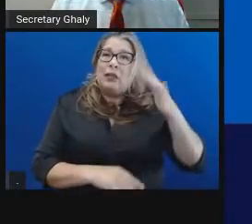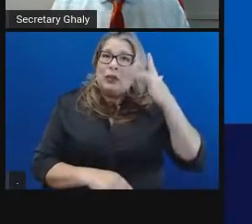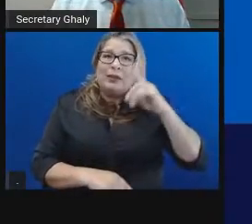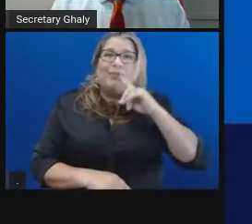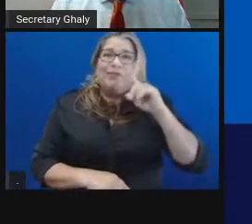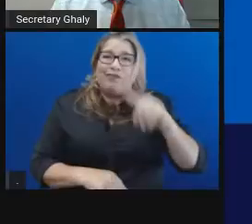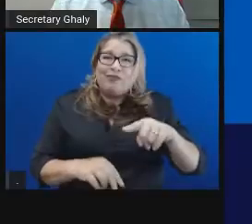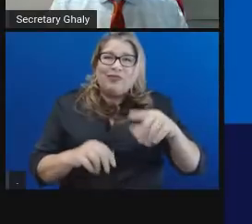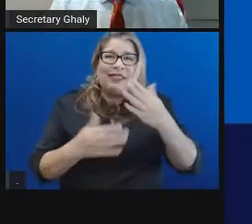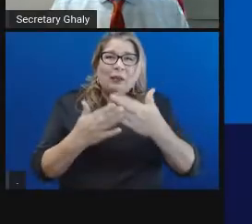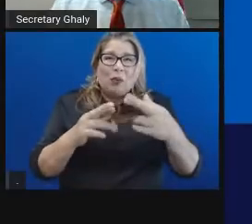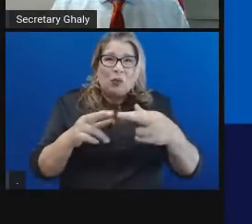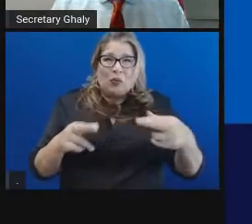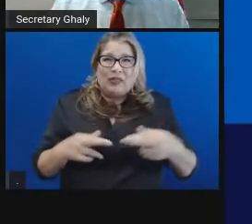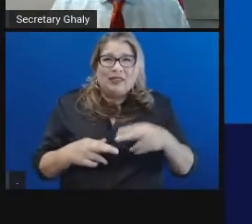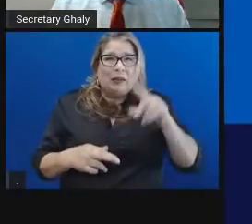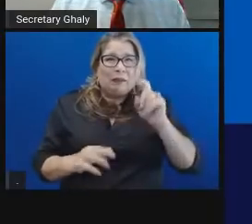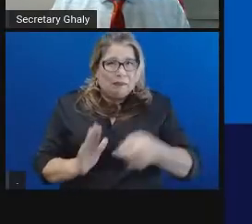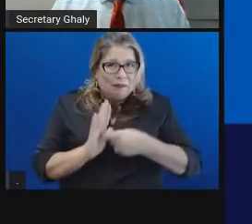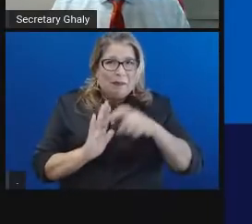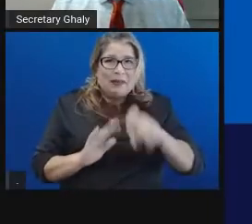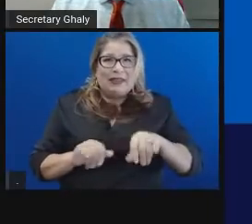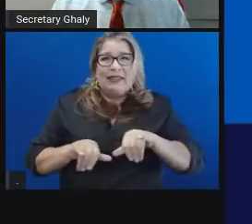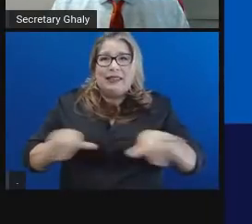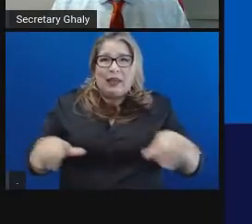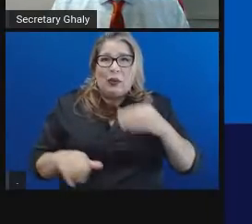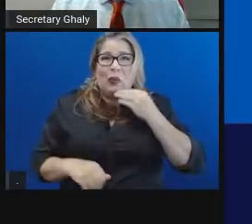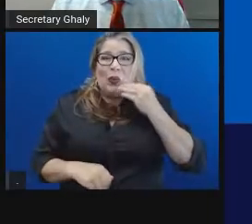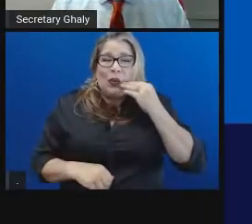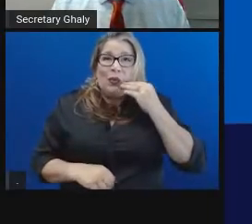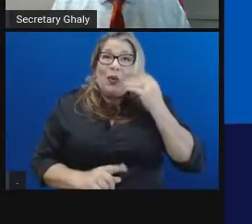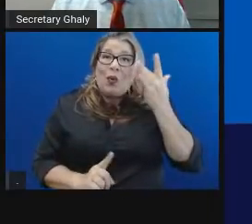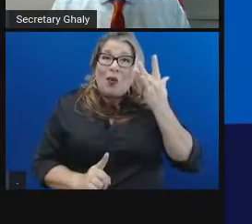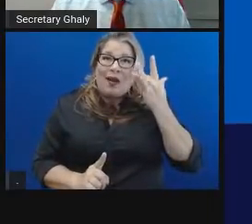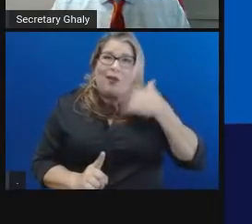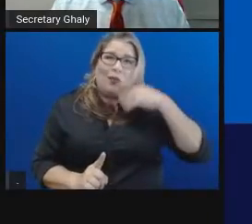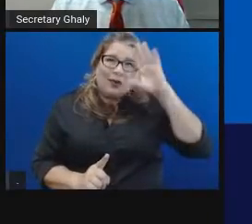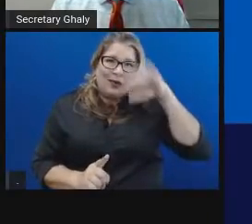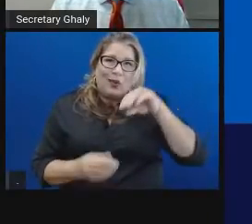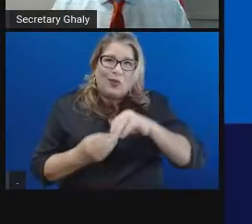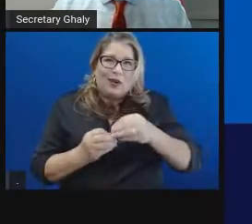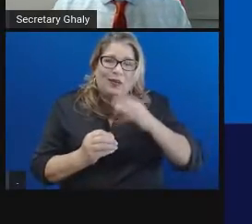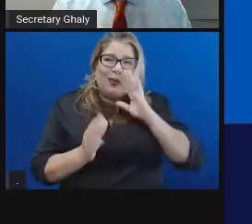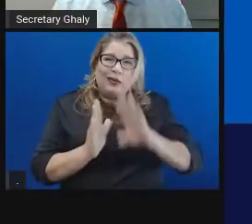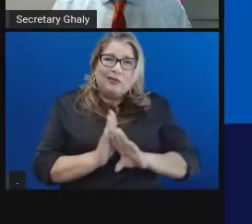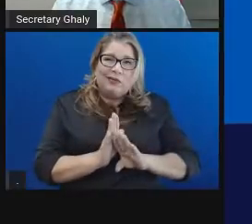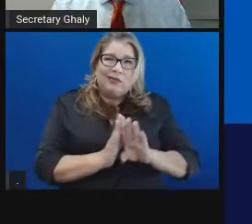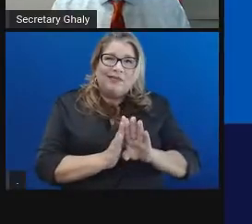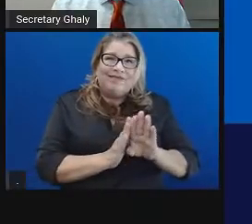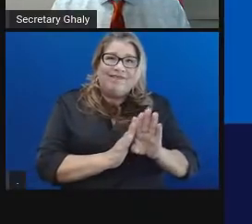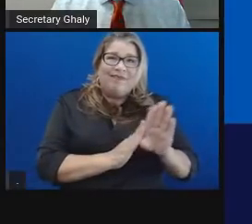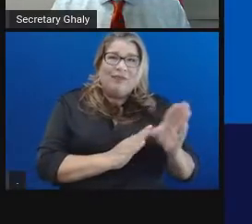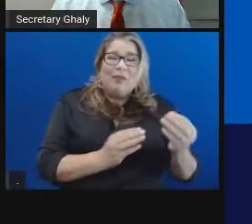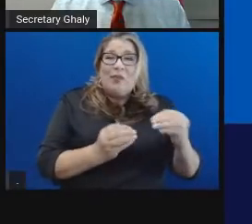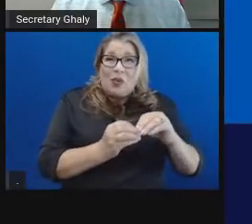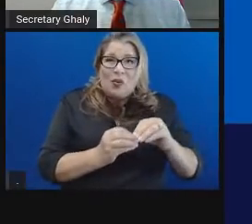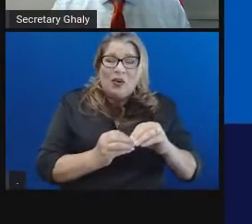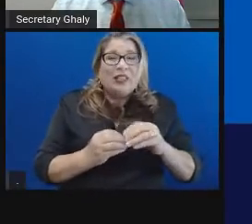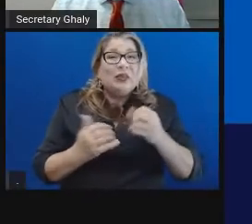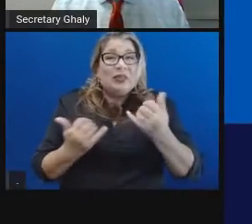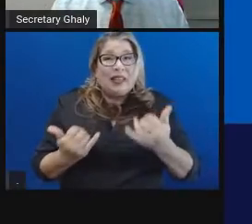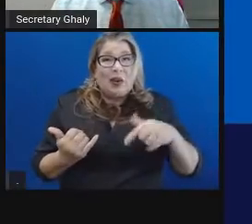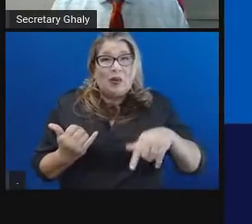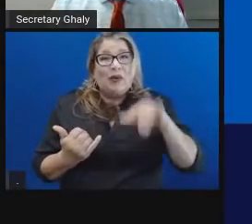these regions, that we would see a difficult second half of December, first half of January, still bracing